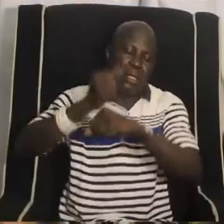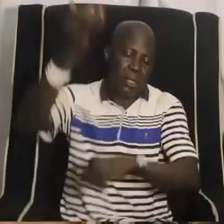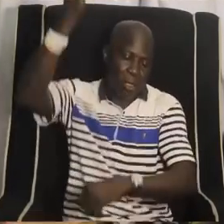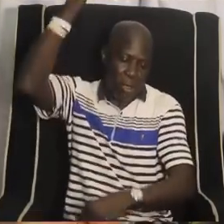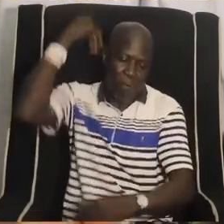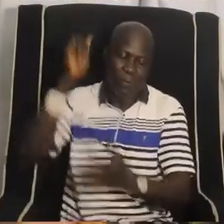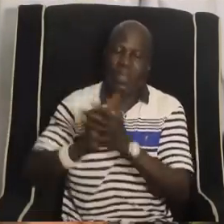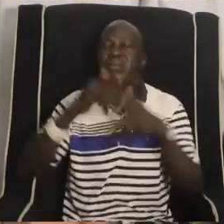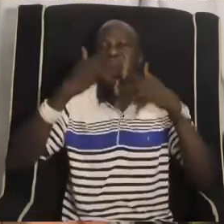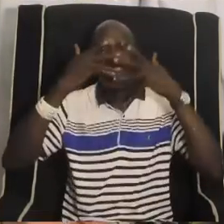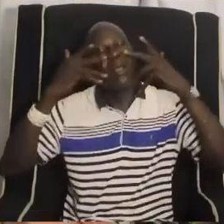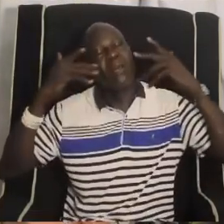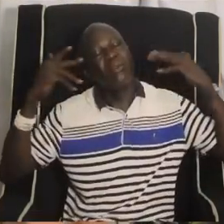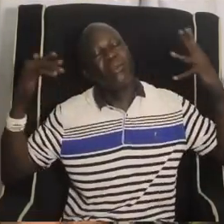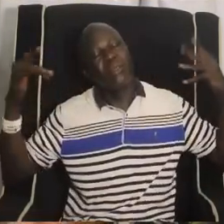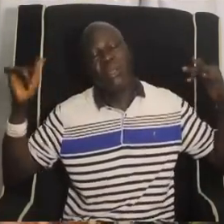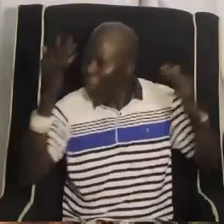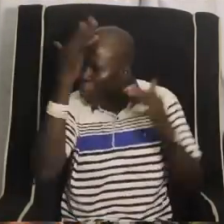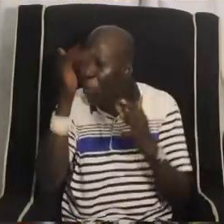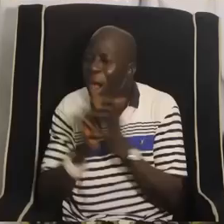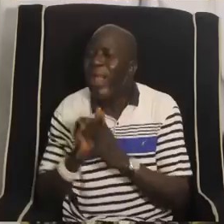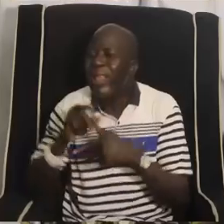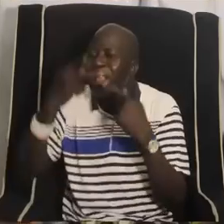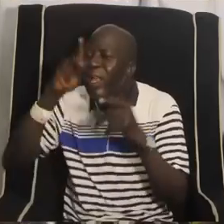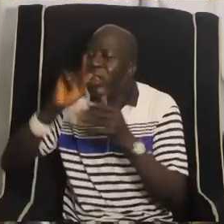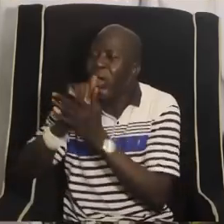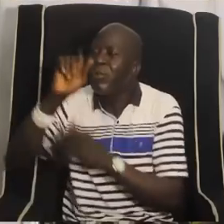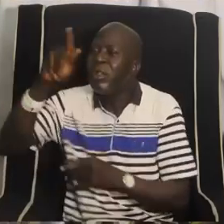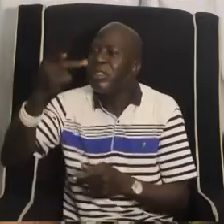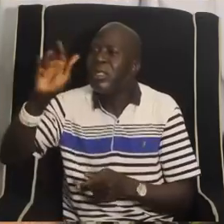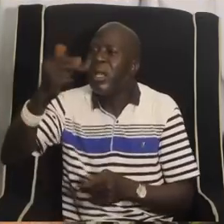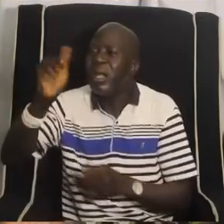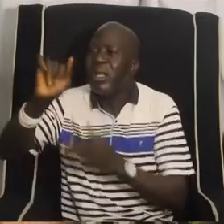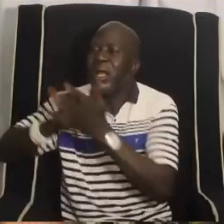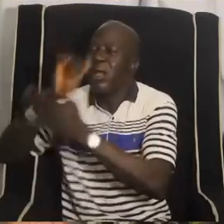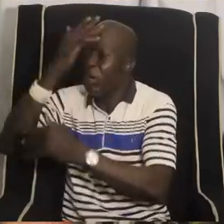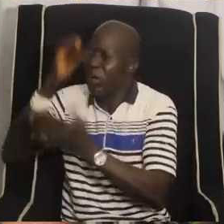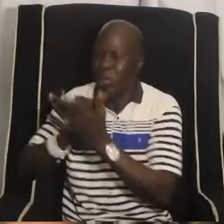But be adamant, Allah said. Ghana, he was laughing at which kind of Ghana. I said, if you go there, you